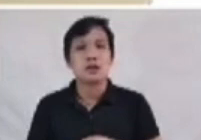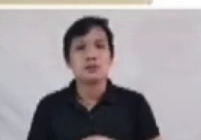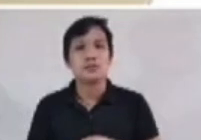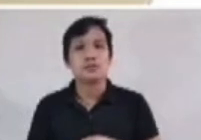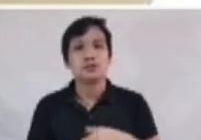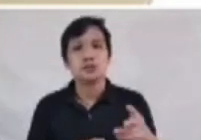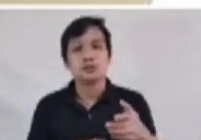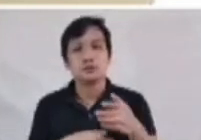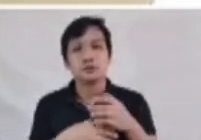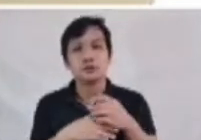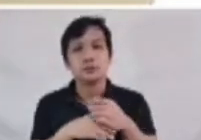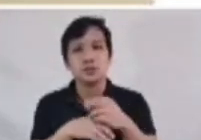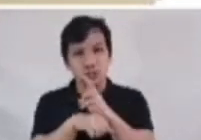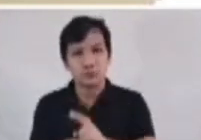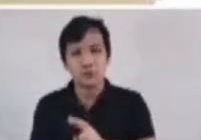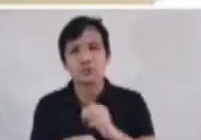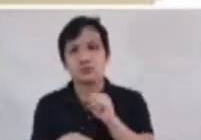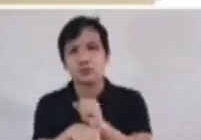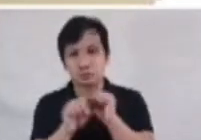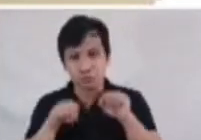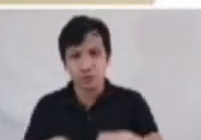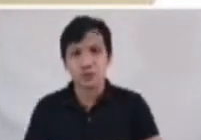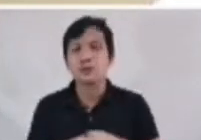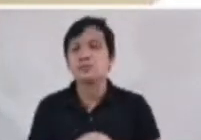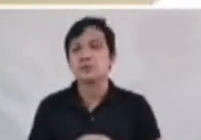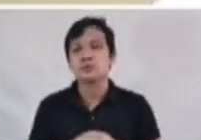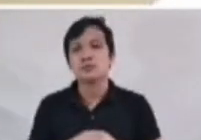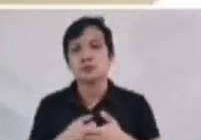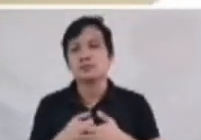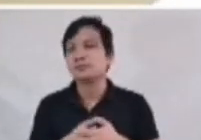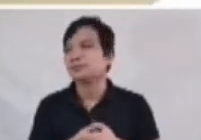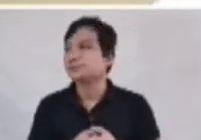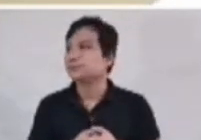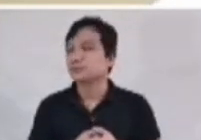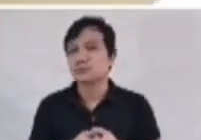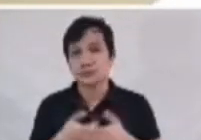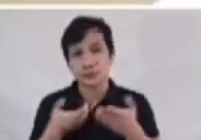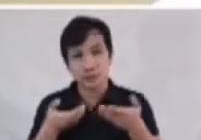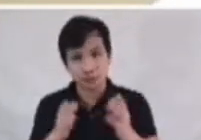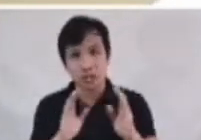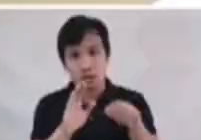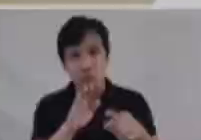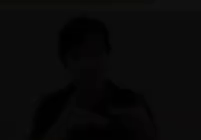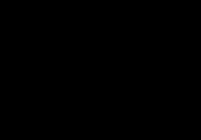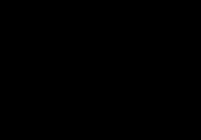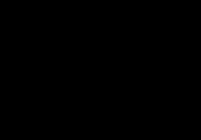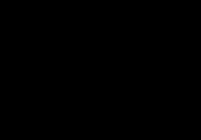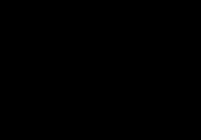implementation ng infrastructure projects during the COVID-19 pandemic.